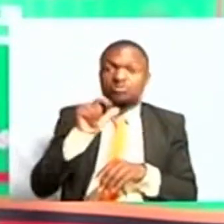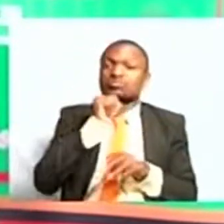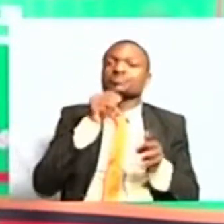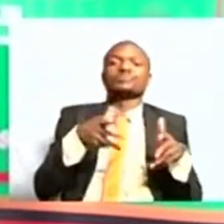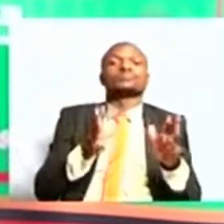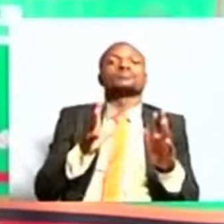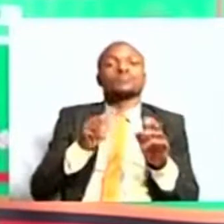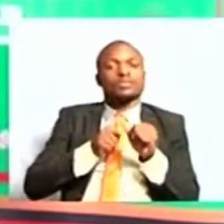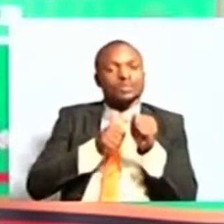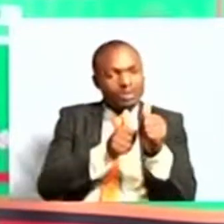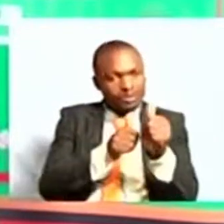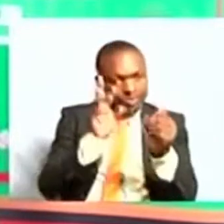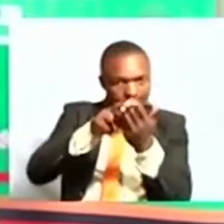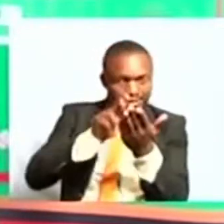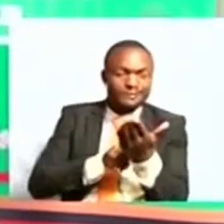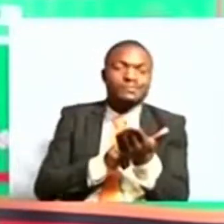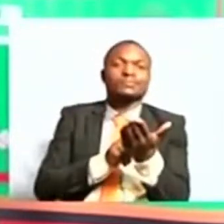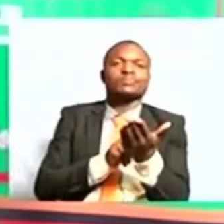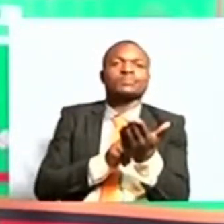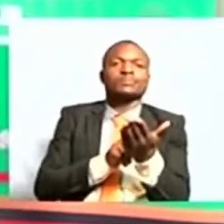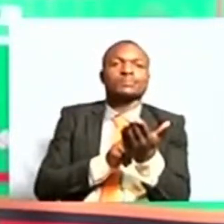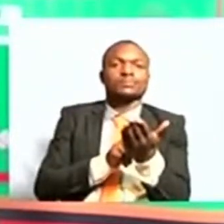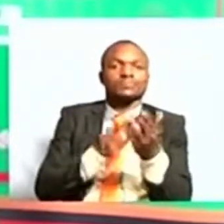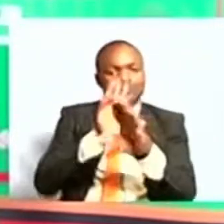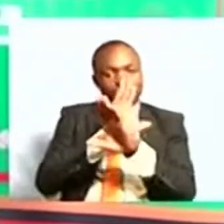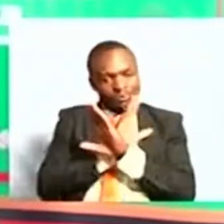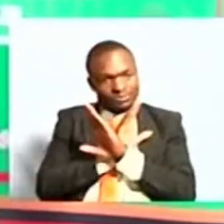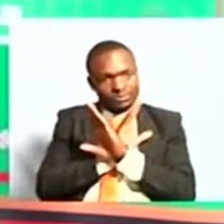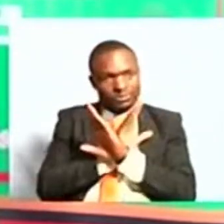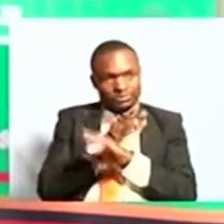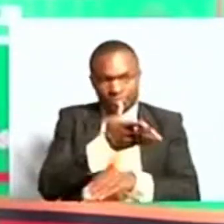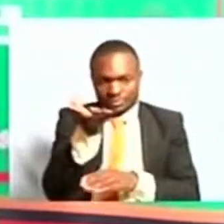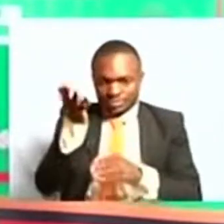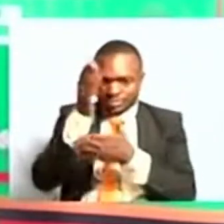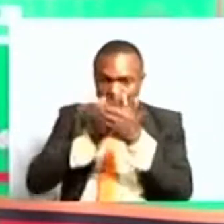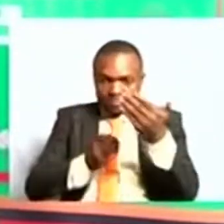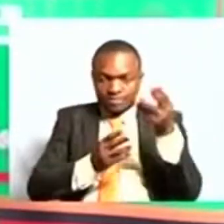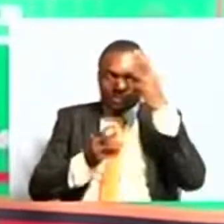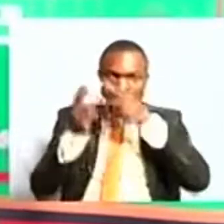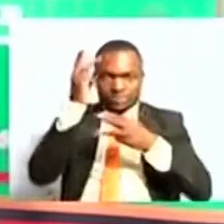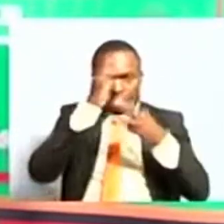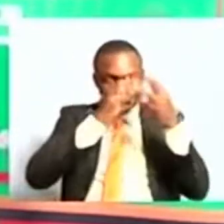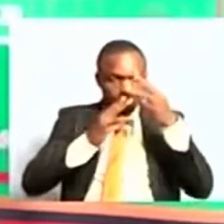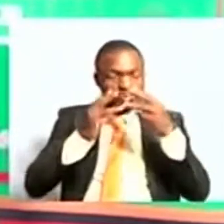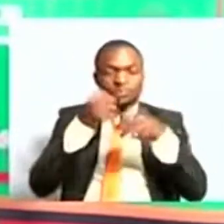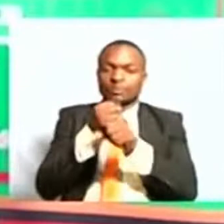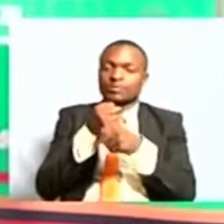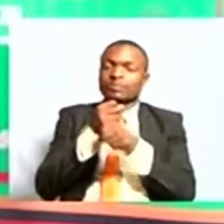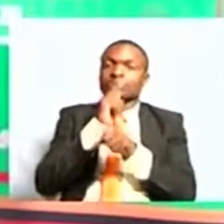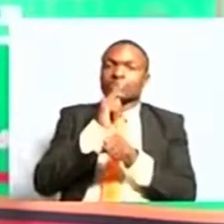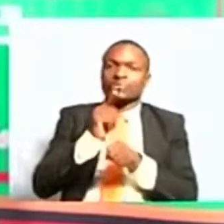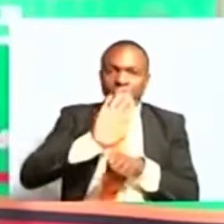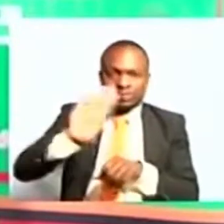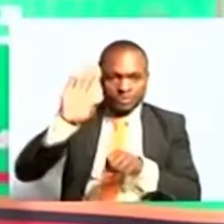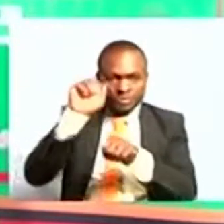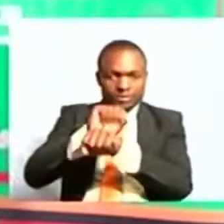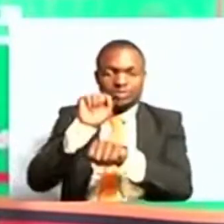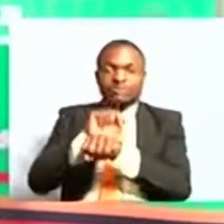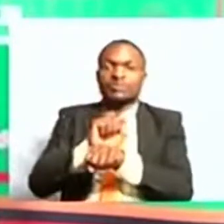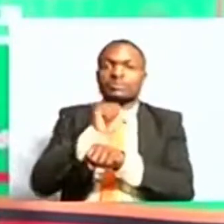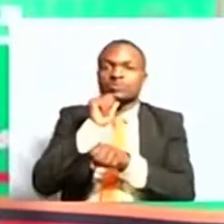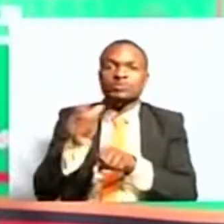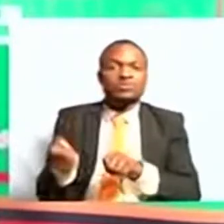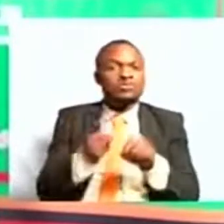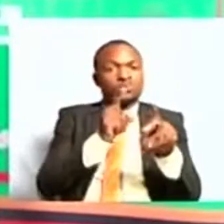allowed according to the rules of Zambia. So those are some of the concerns, just in line to make sure that your effort is not going in